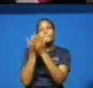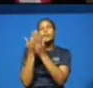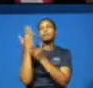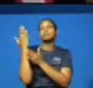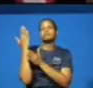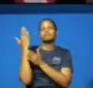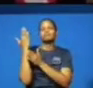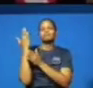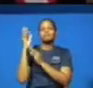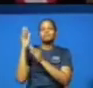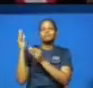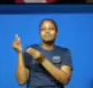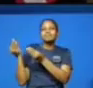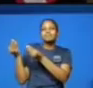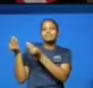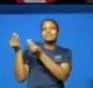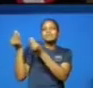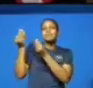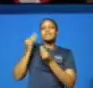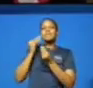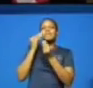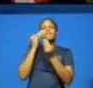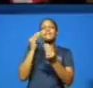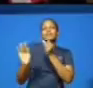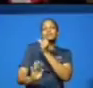Grant us protection on our way home tonight.